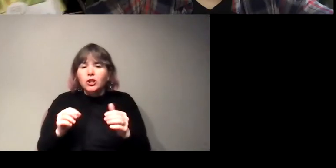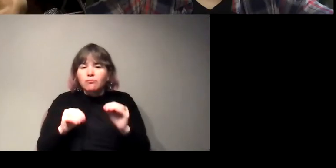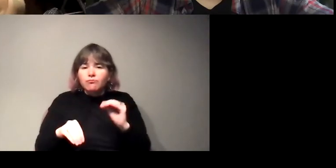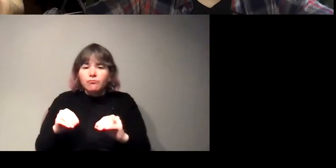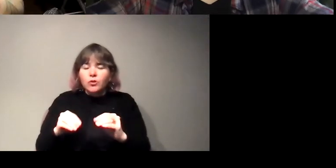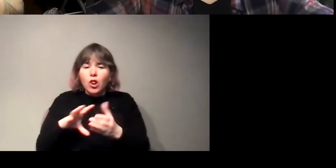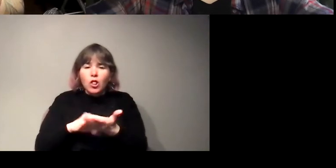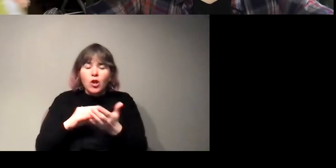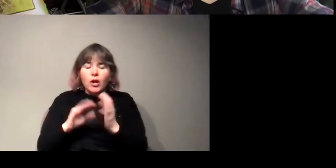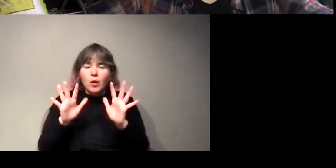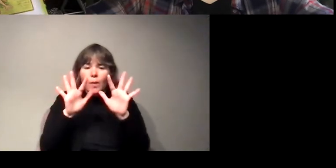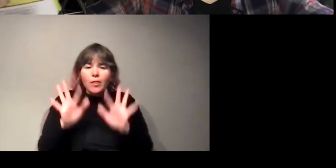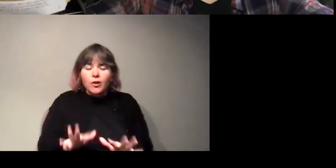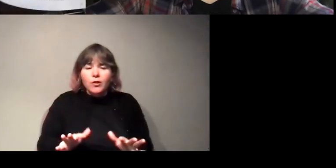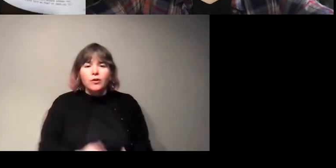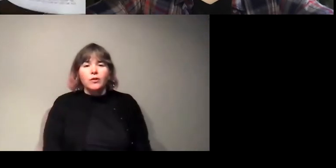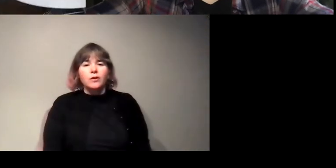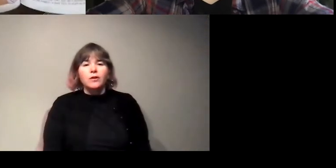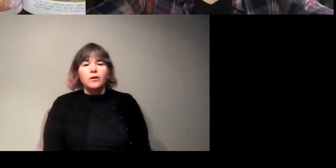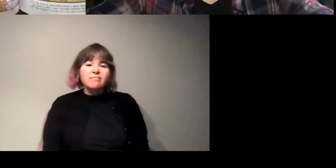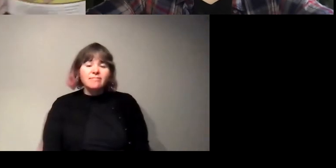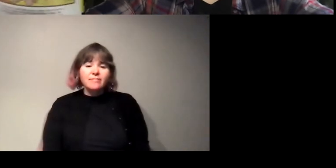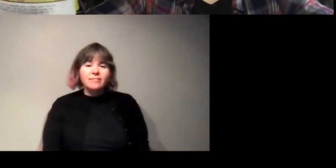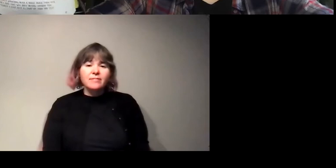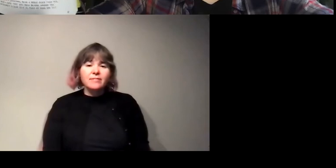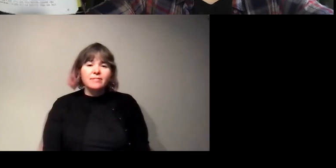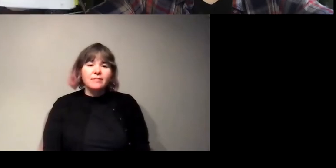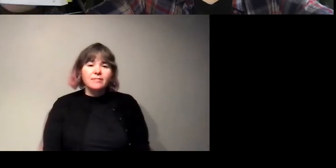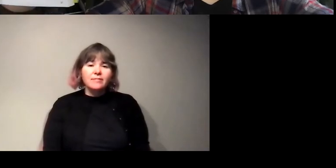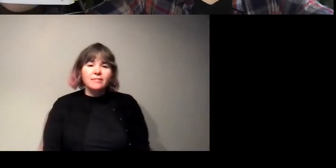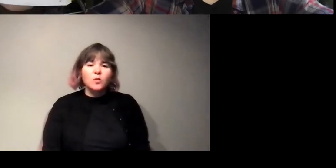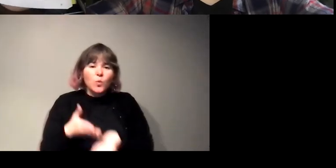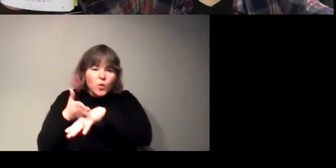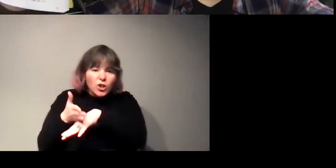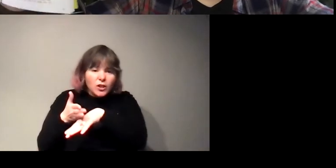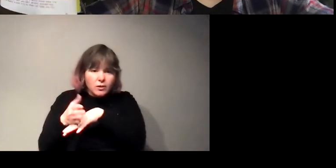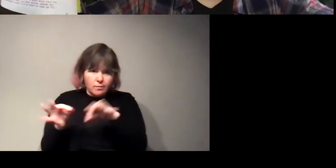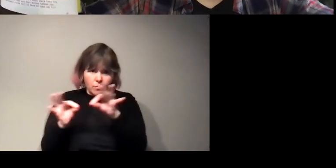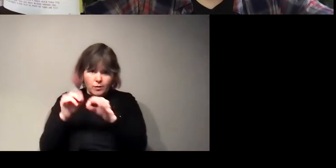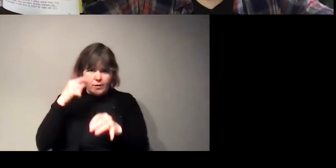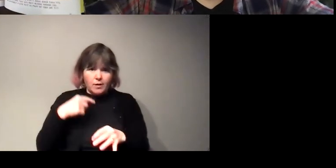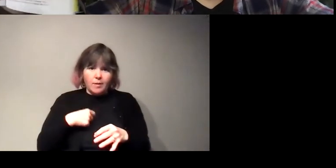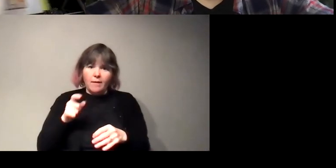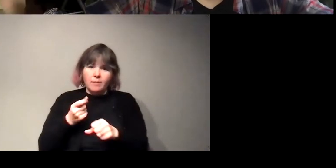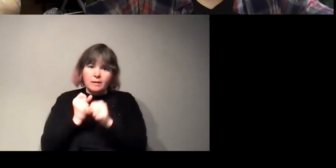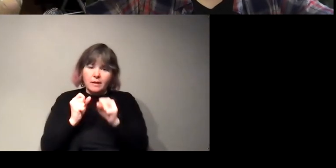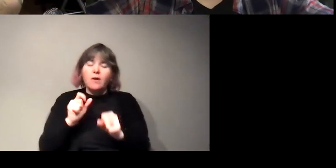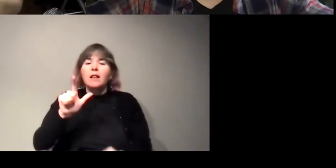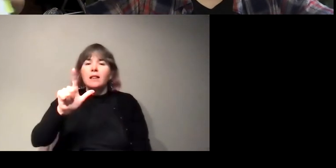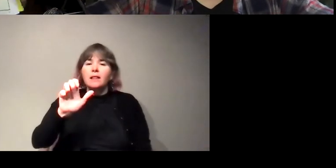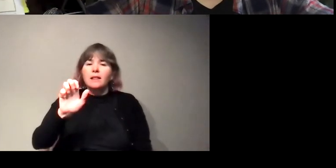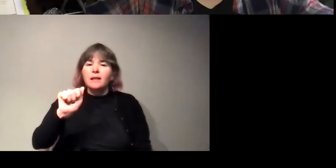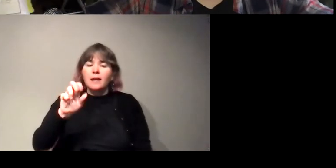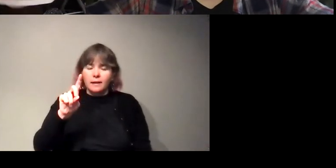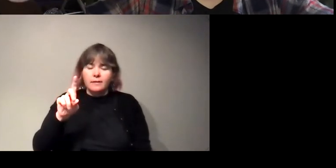learning about weather. Yeah, lead. This is an important page for me. Gotta be safe around lead. Oh